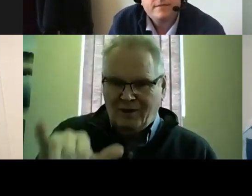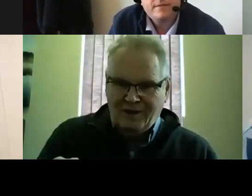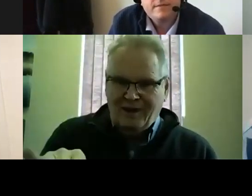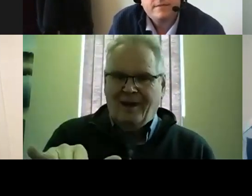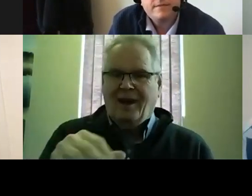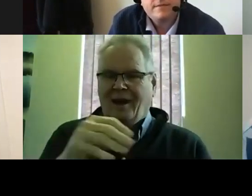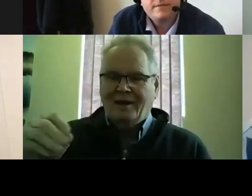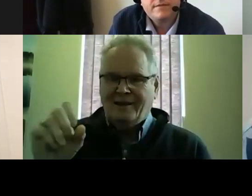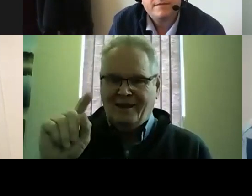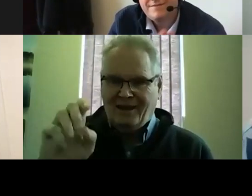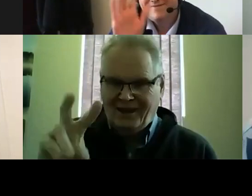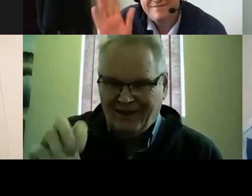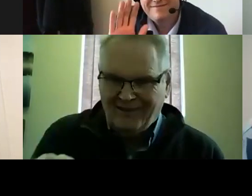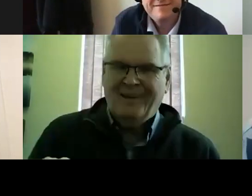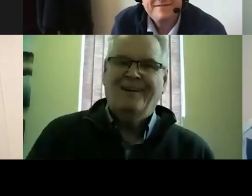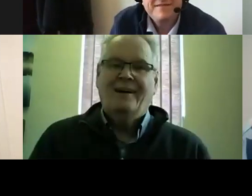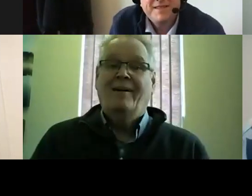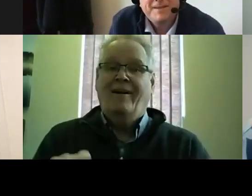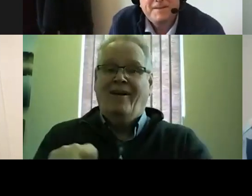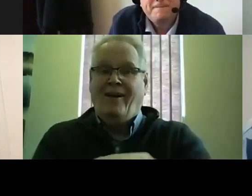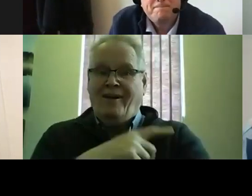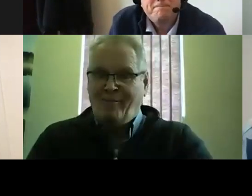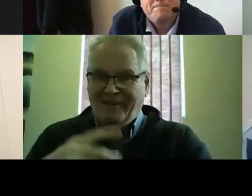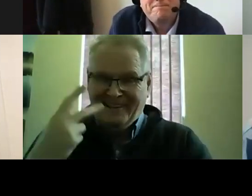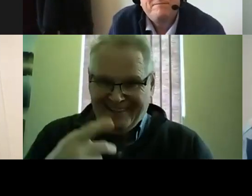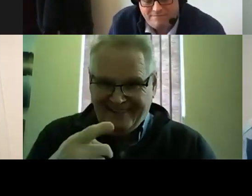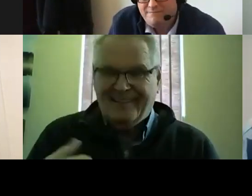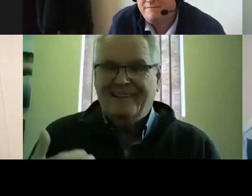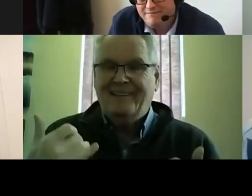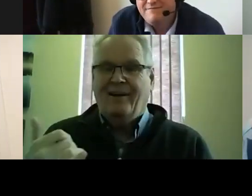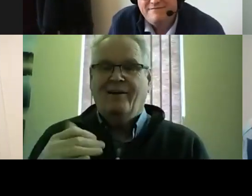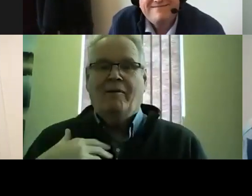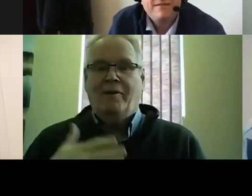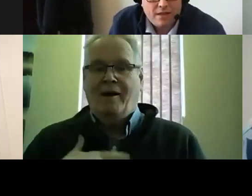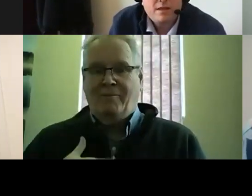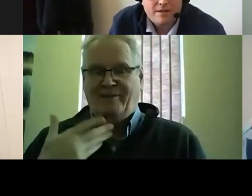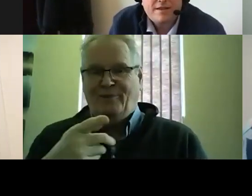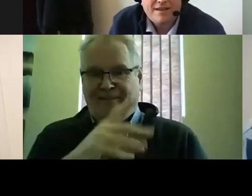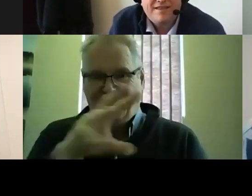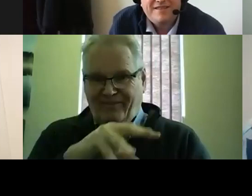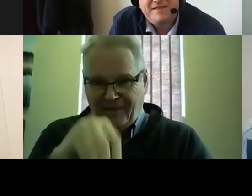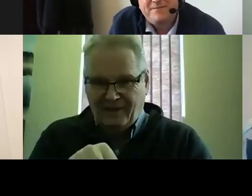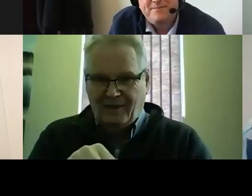Hello, everyone. Hello, Henry and Steve. Nice to see you again. It's been a long time.